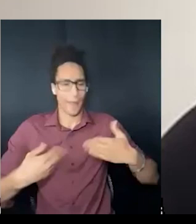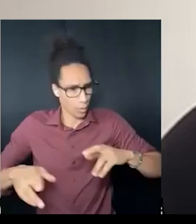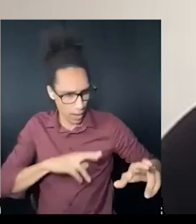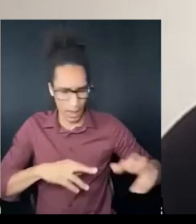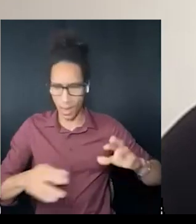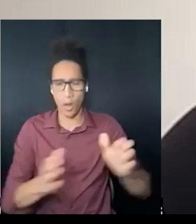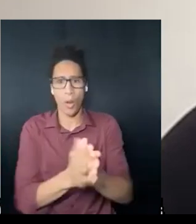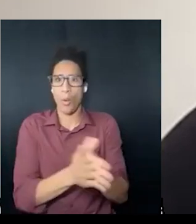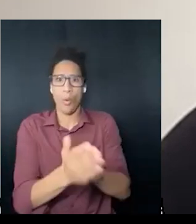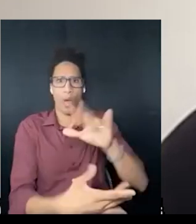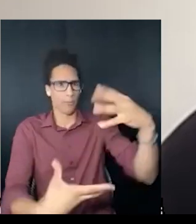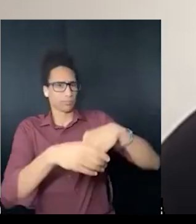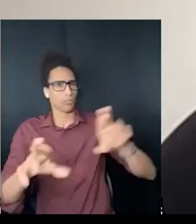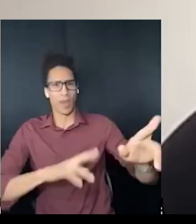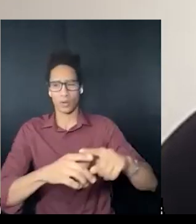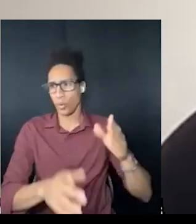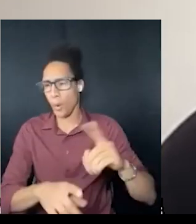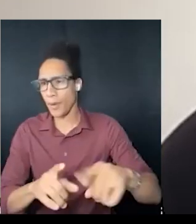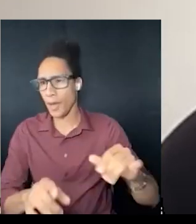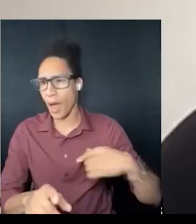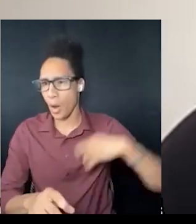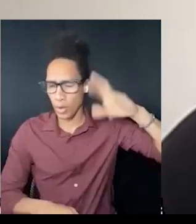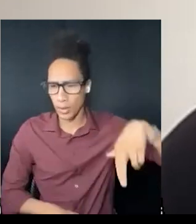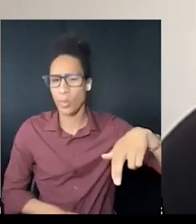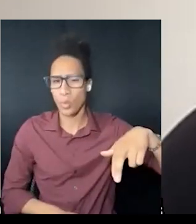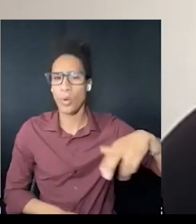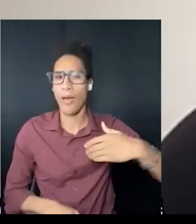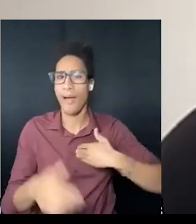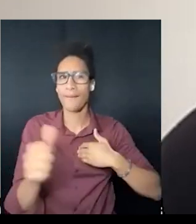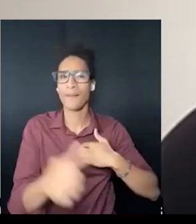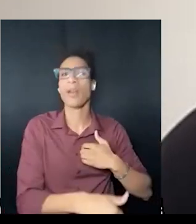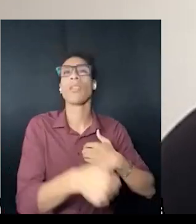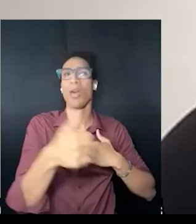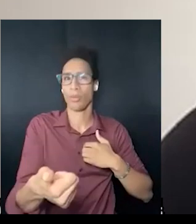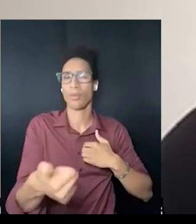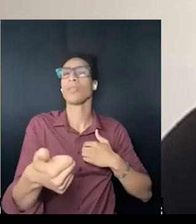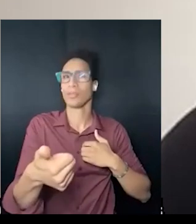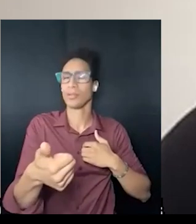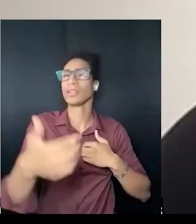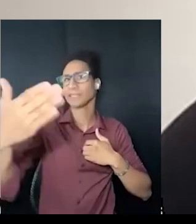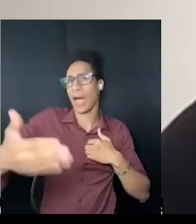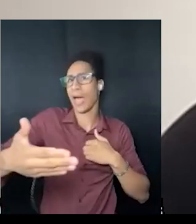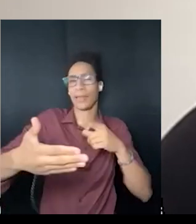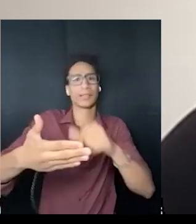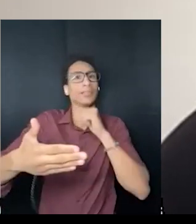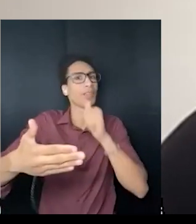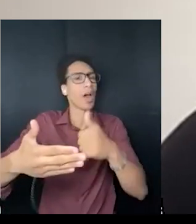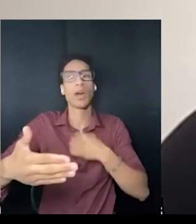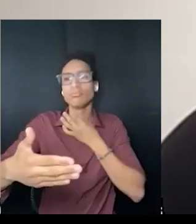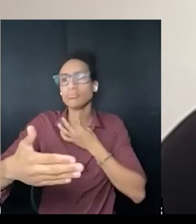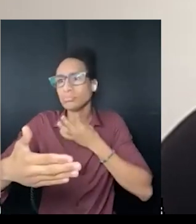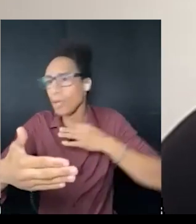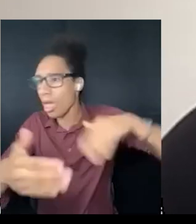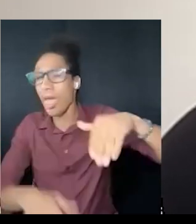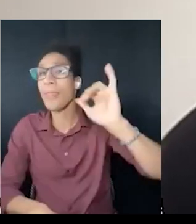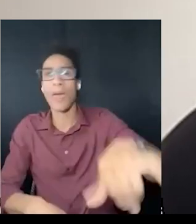know, there's a whole other side that this film hasn't really inquired about. And that was, you know, what got this all started,